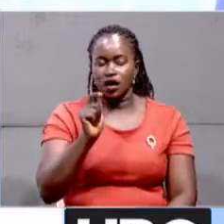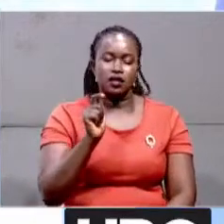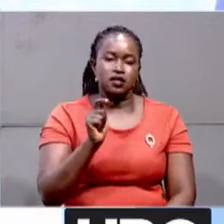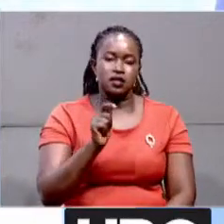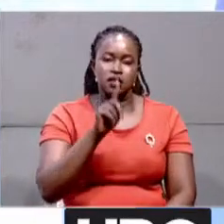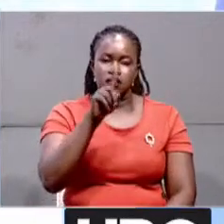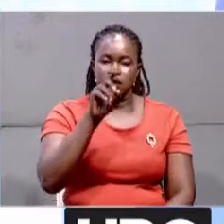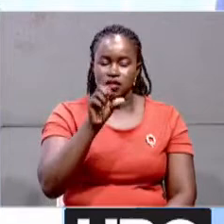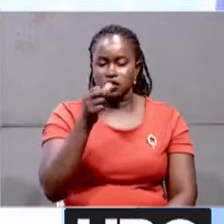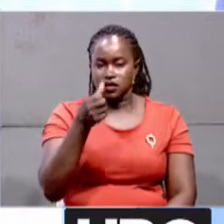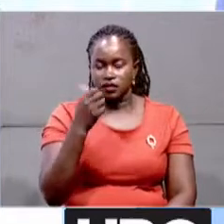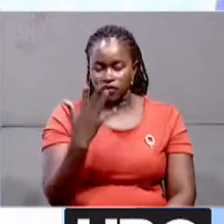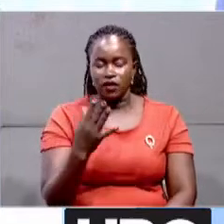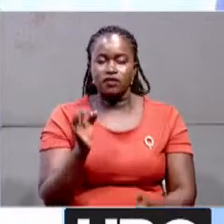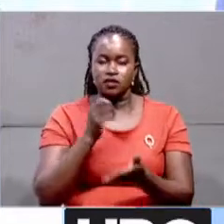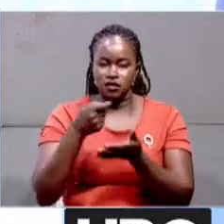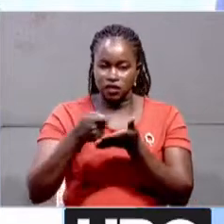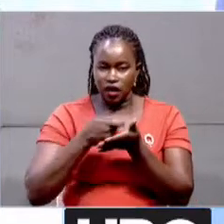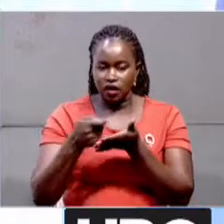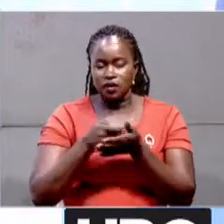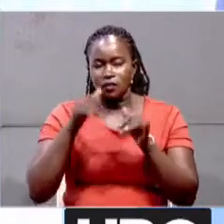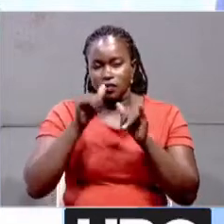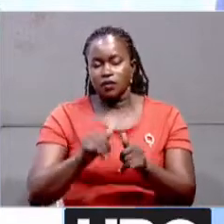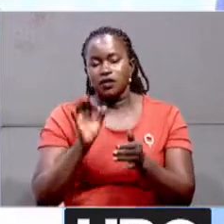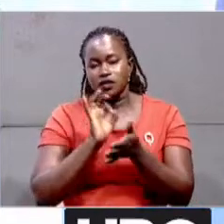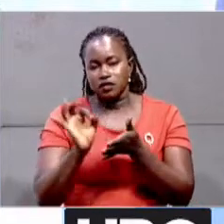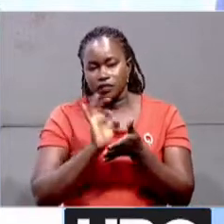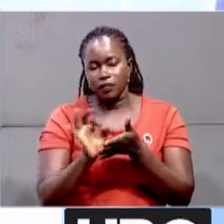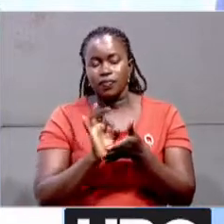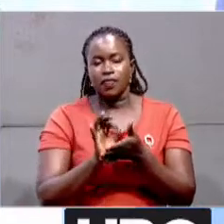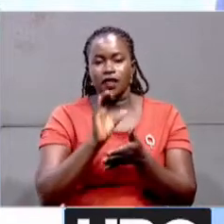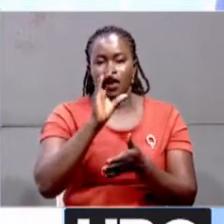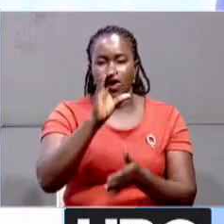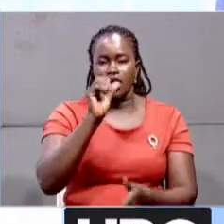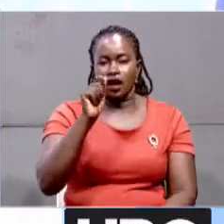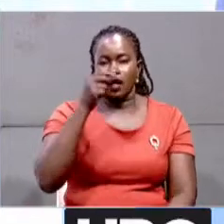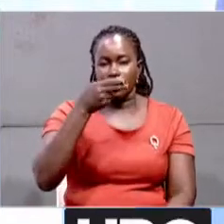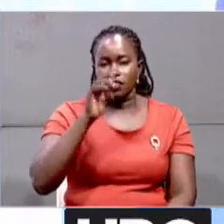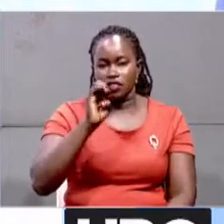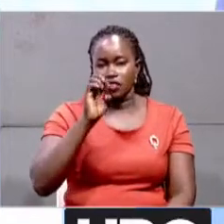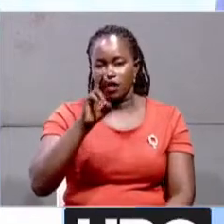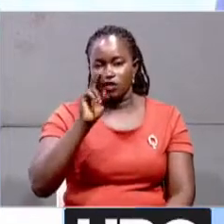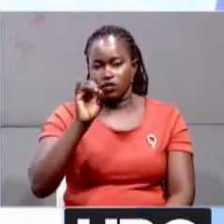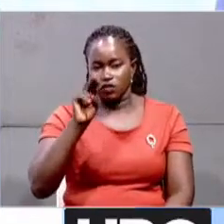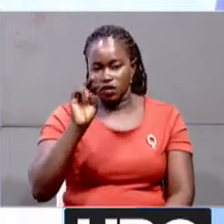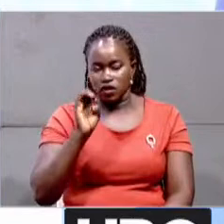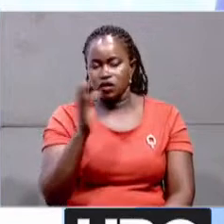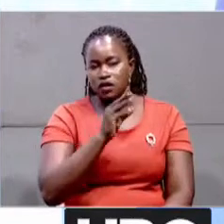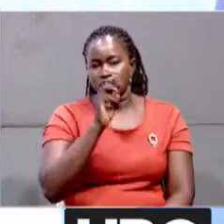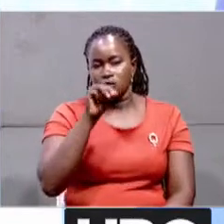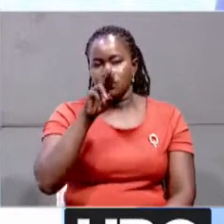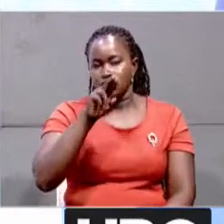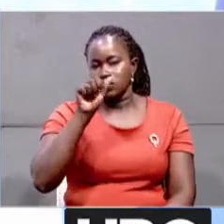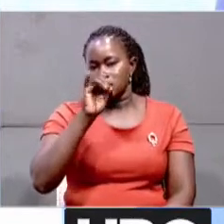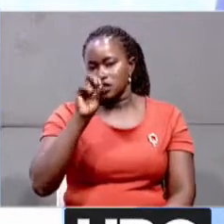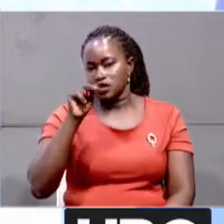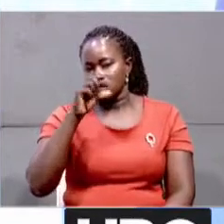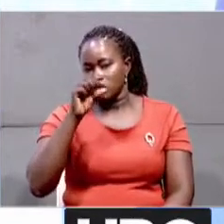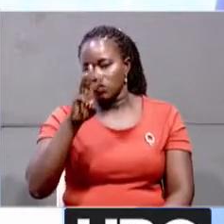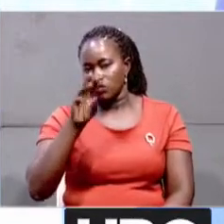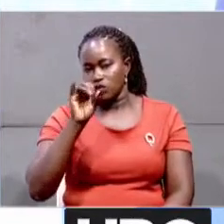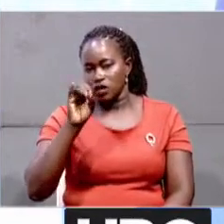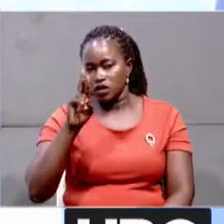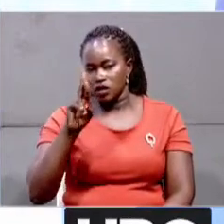1965, signed the Permanent Secretary Catherine Bitarakwate Musingwire. Now, moving